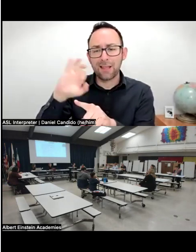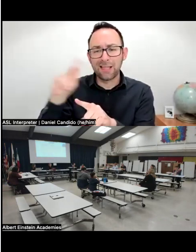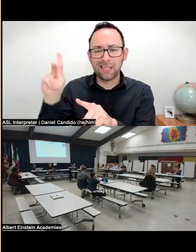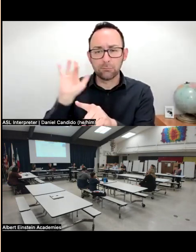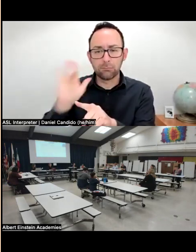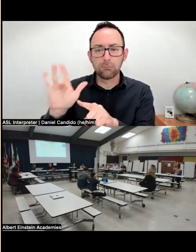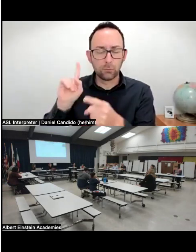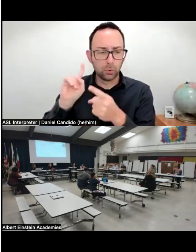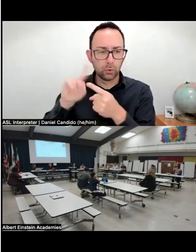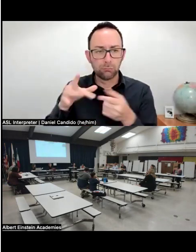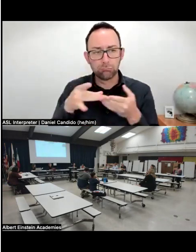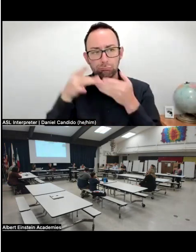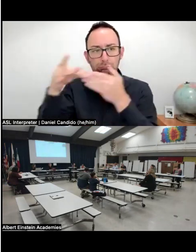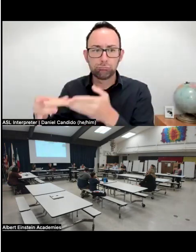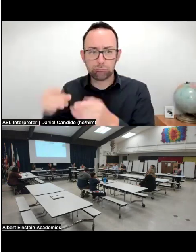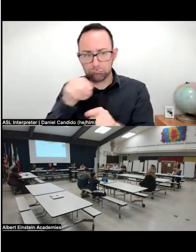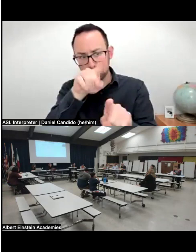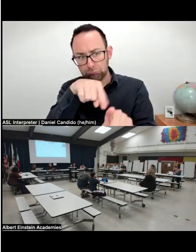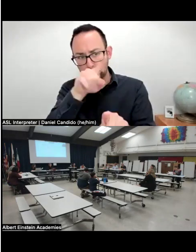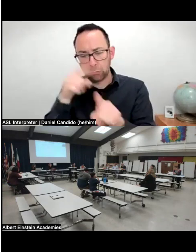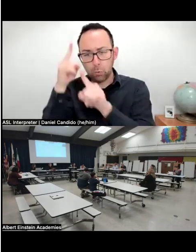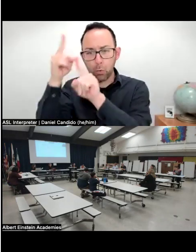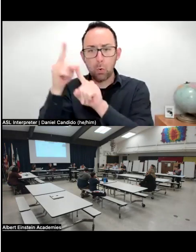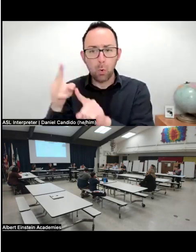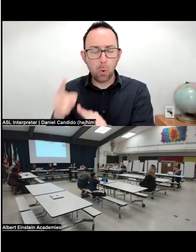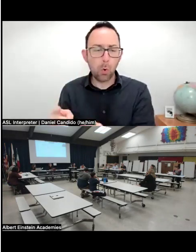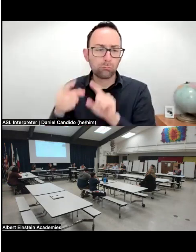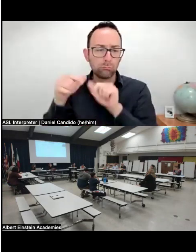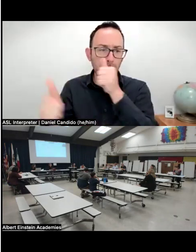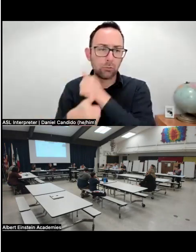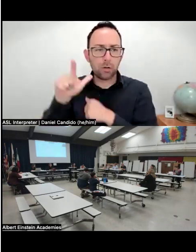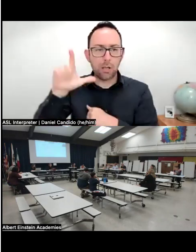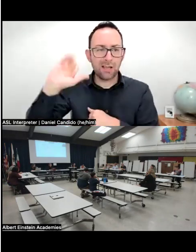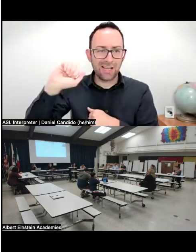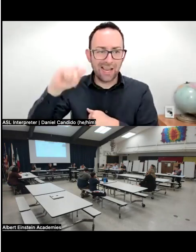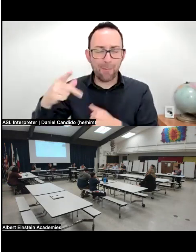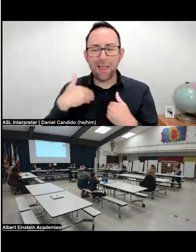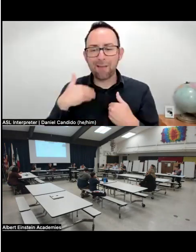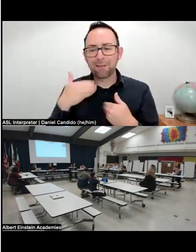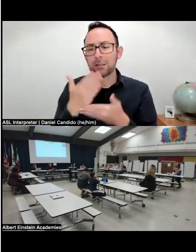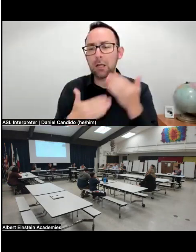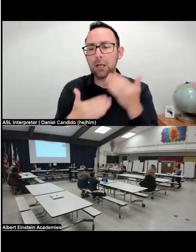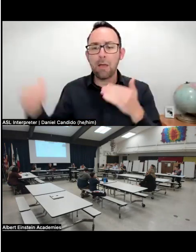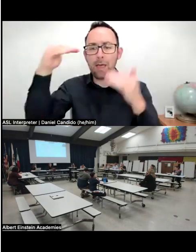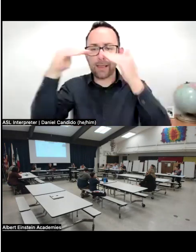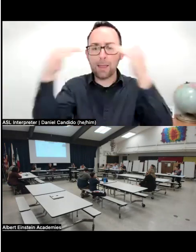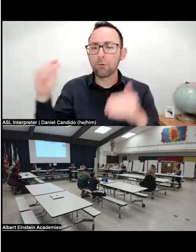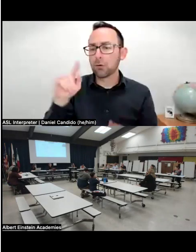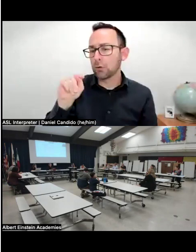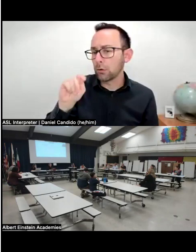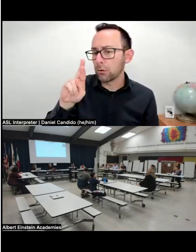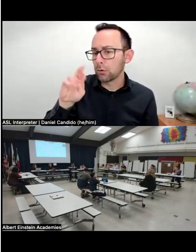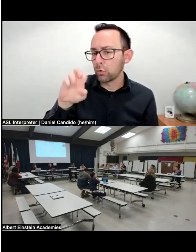annotations on our LCAP posters. There are some high-level trends also bulleted there.